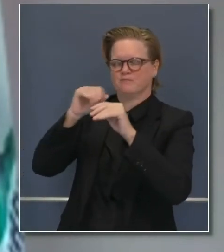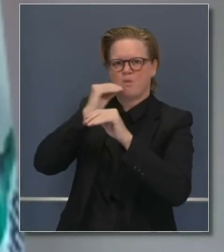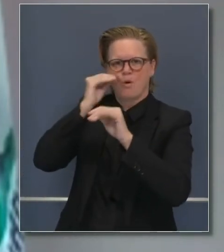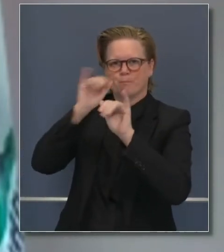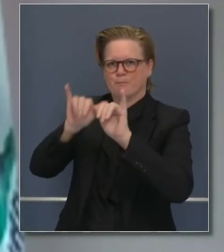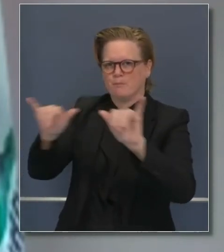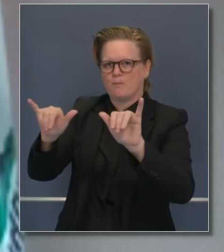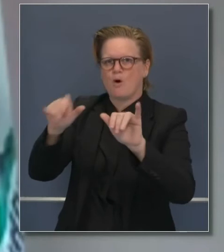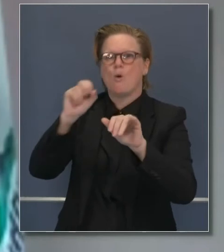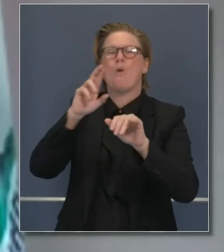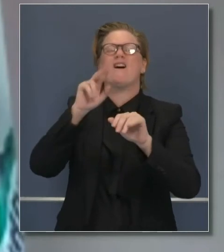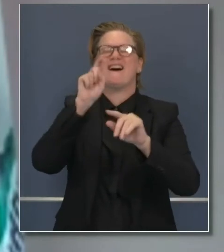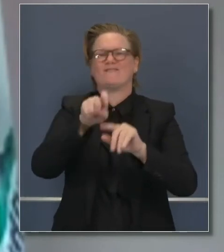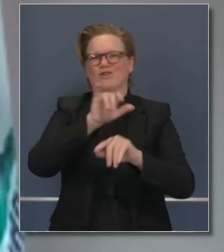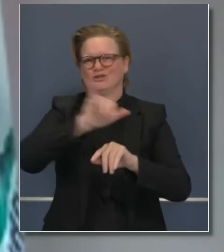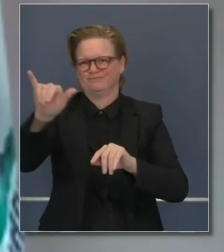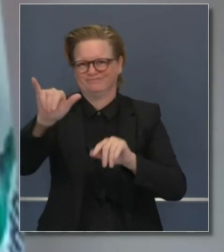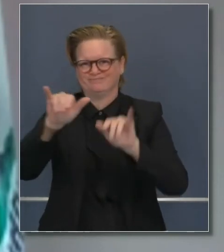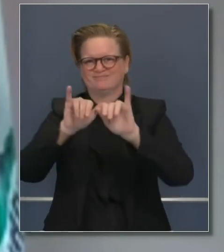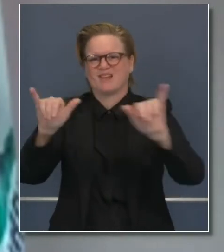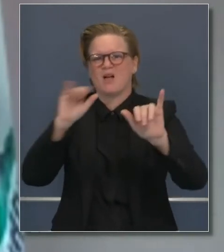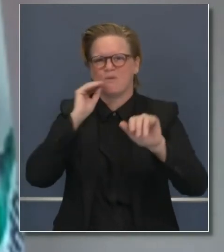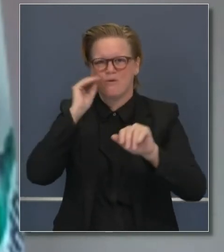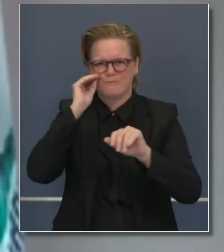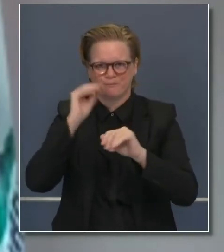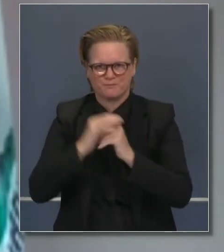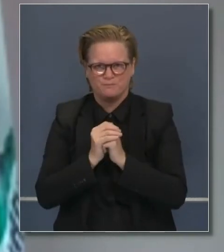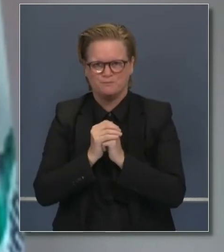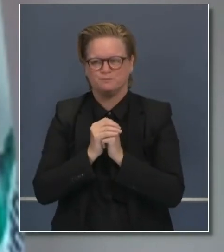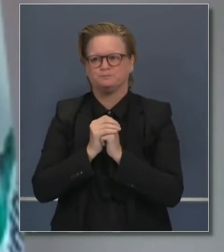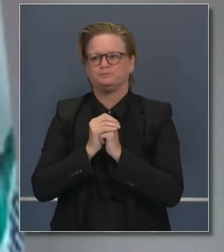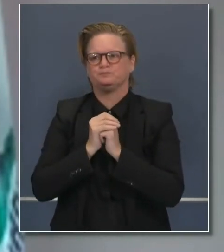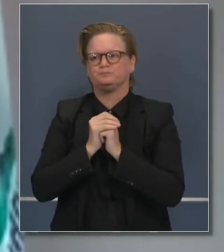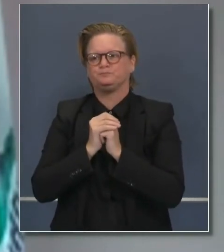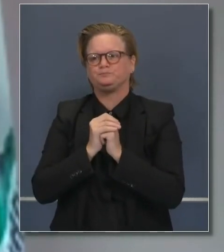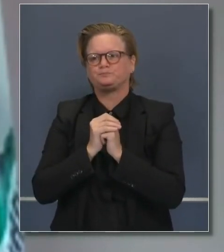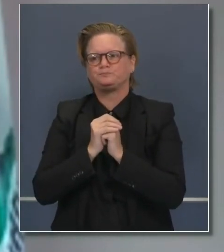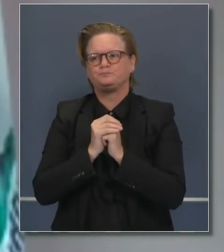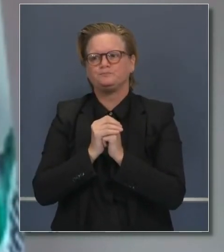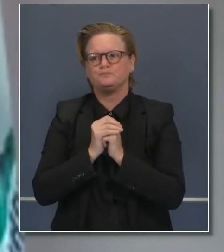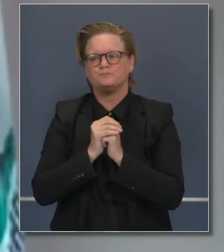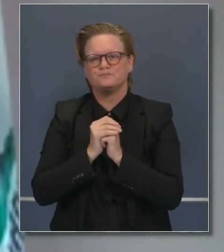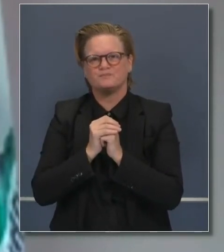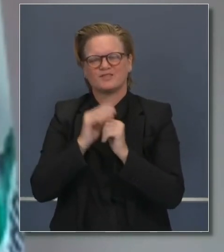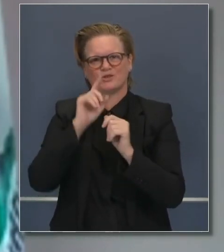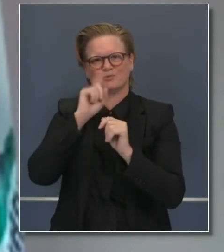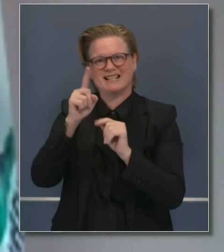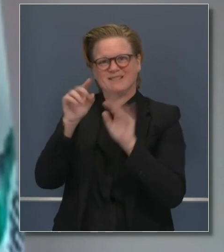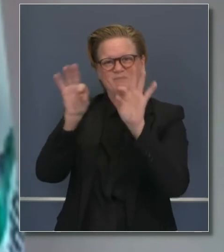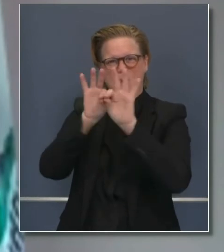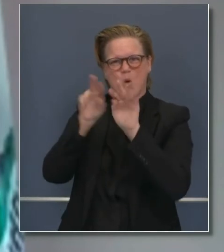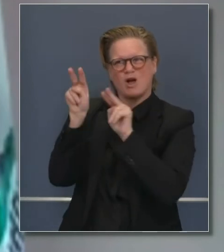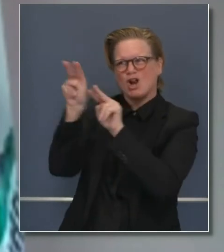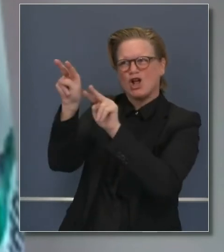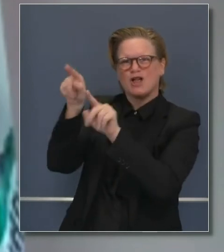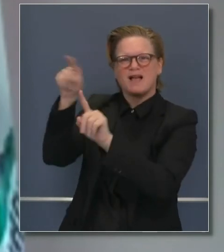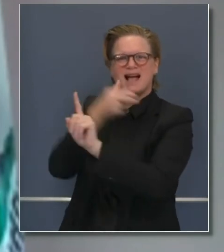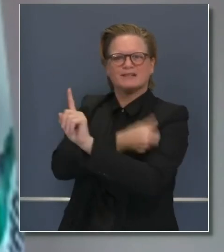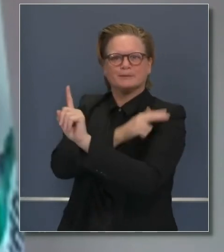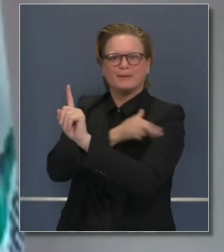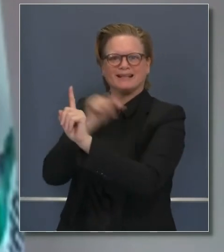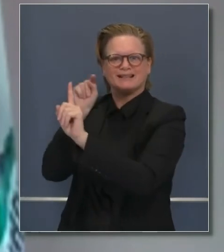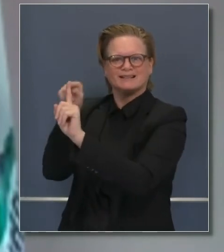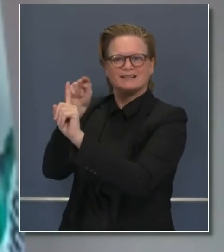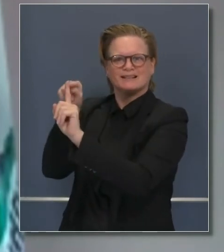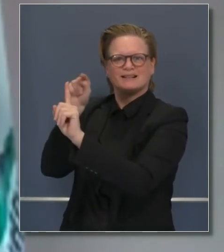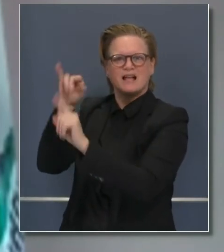which allows us to lift that regional stay-at-home order effectively. Why do we say it's by counties? Because each